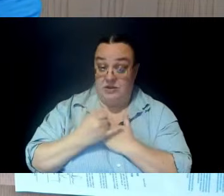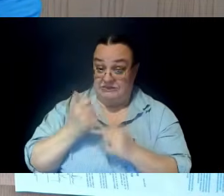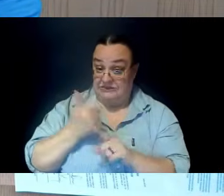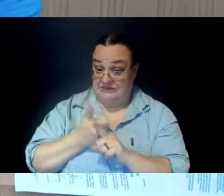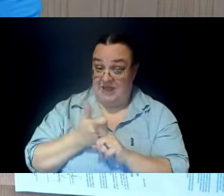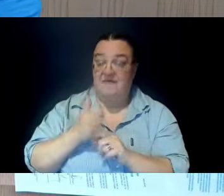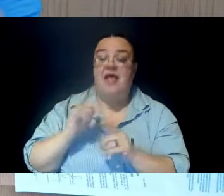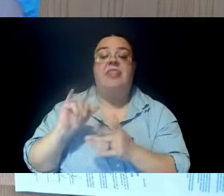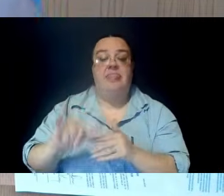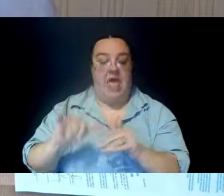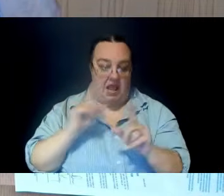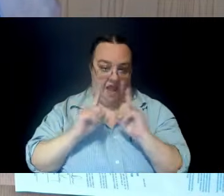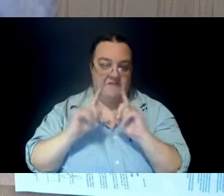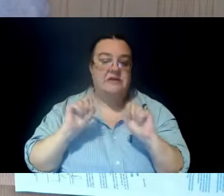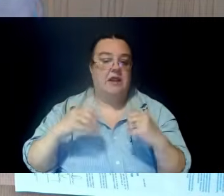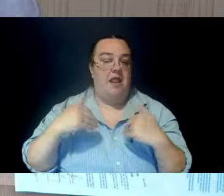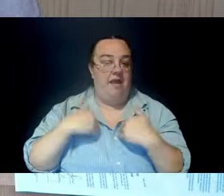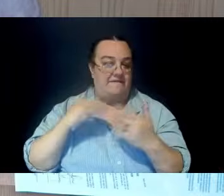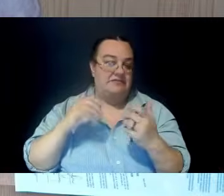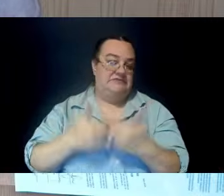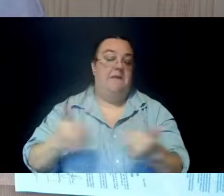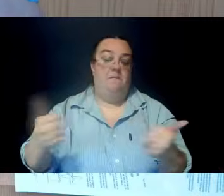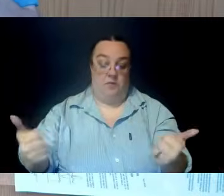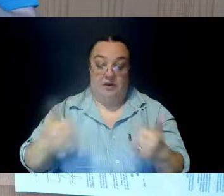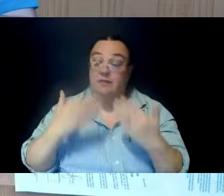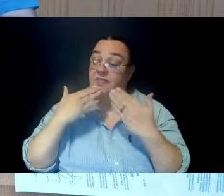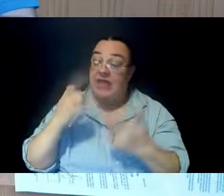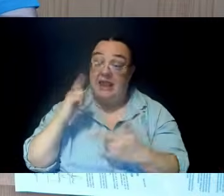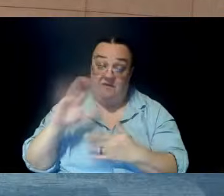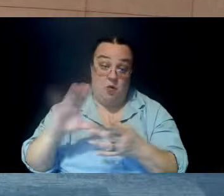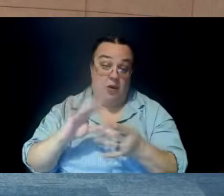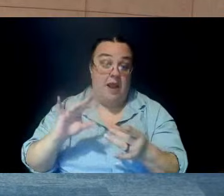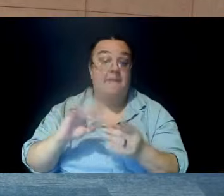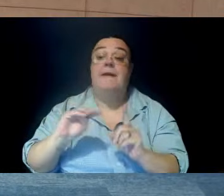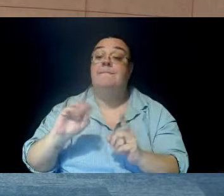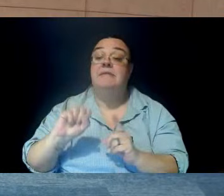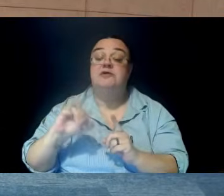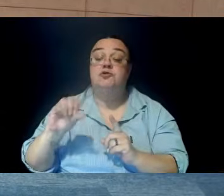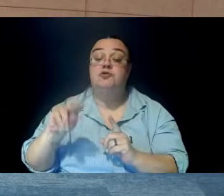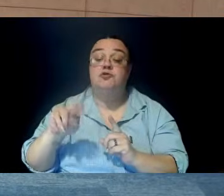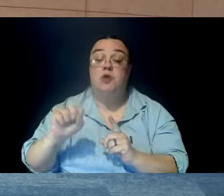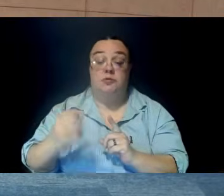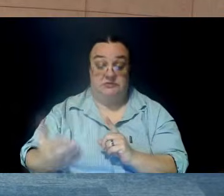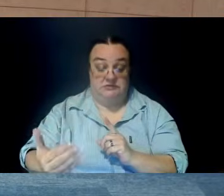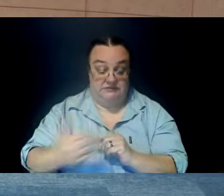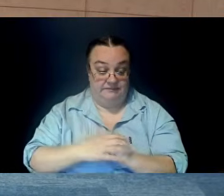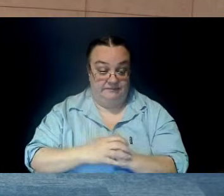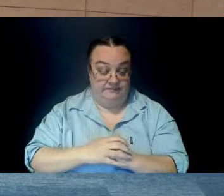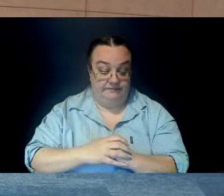separate conversation. Thank you for your comment, though. Ms. Jones?